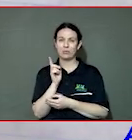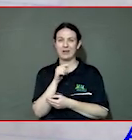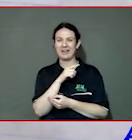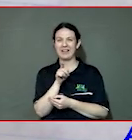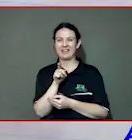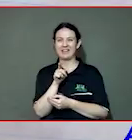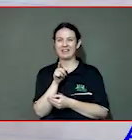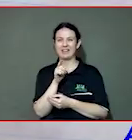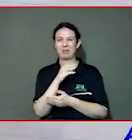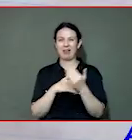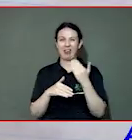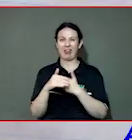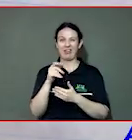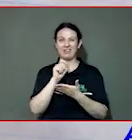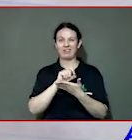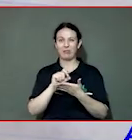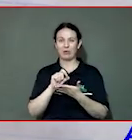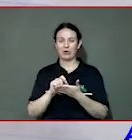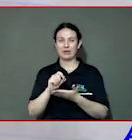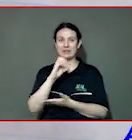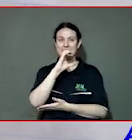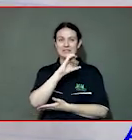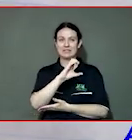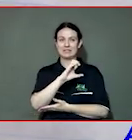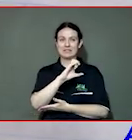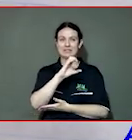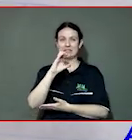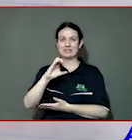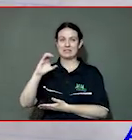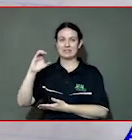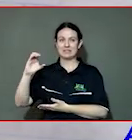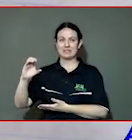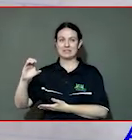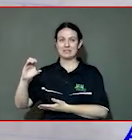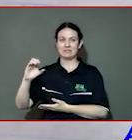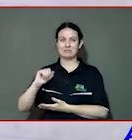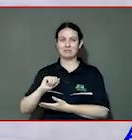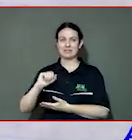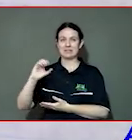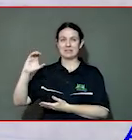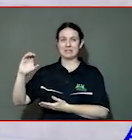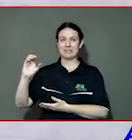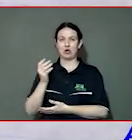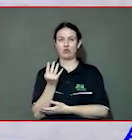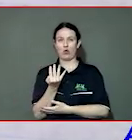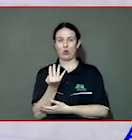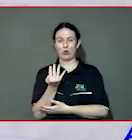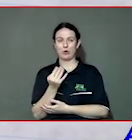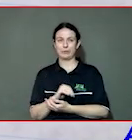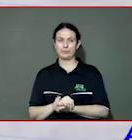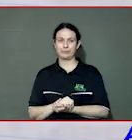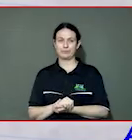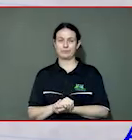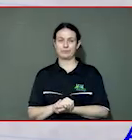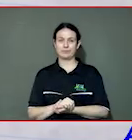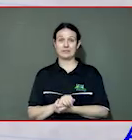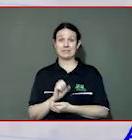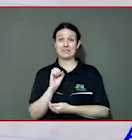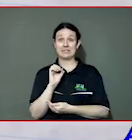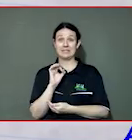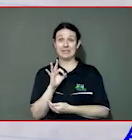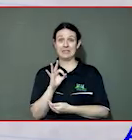lazy to write it out. So there's a CH2, a CH2, and a CH2. If it